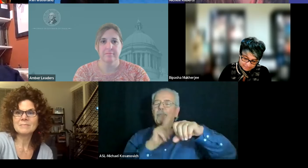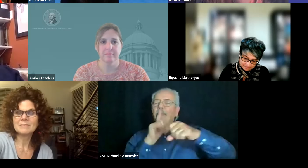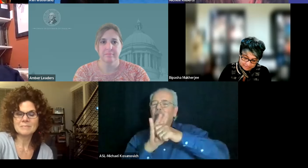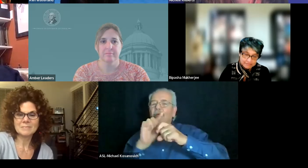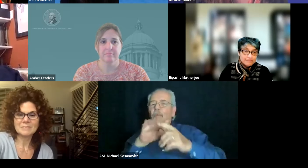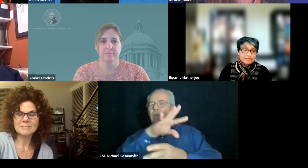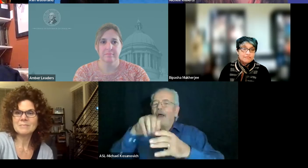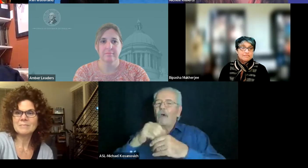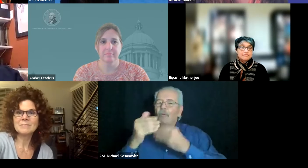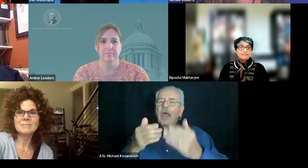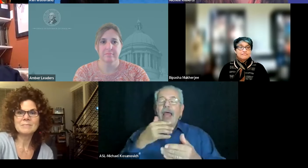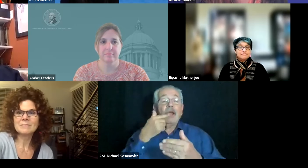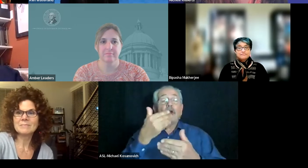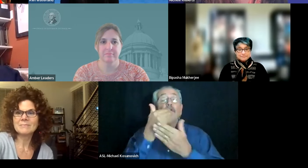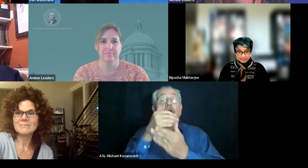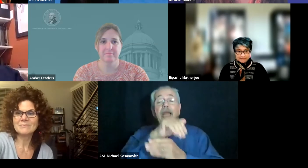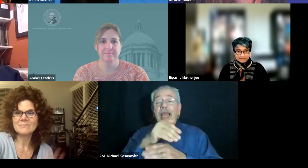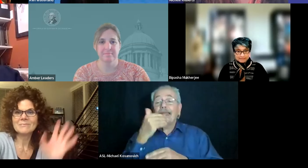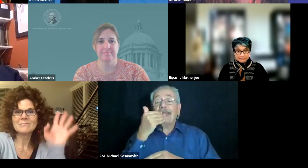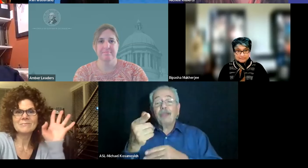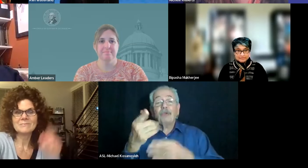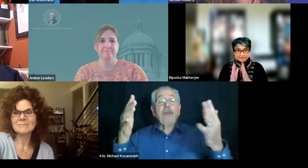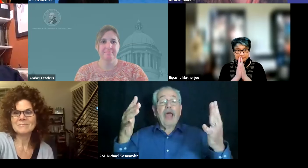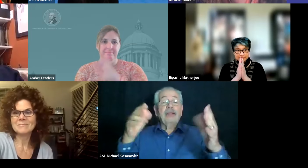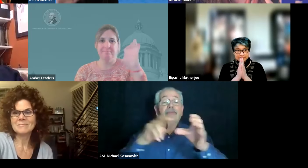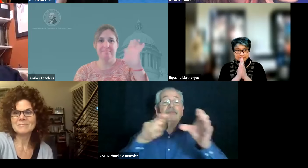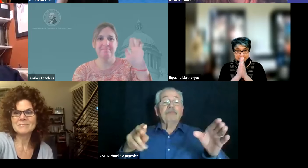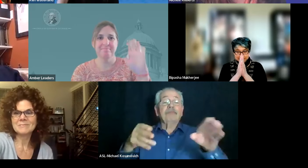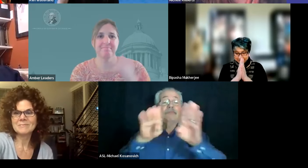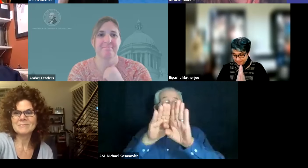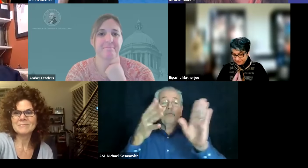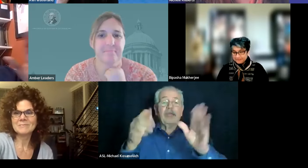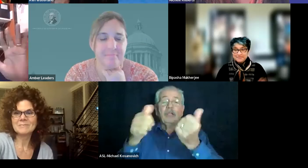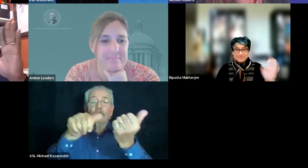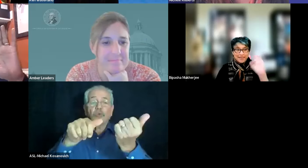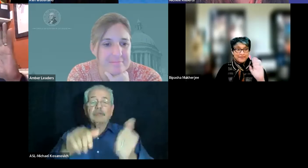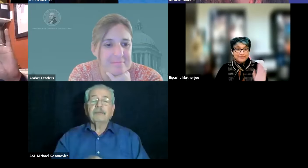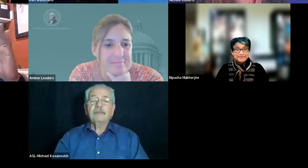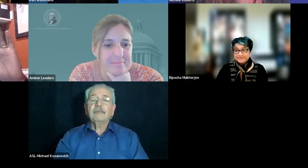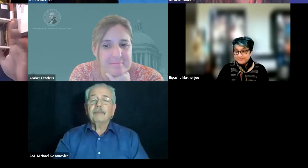process. And I wish you all a good evening. Thanks again, everybody. Bye-bye. Bye-bye.